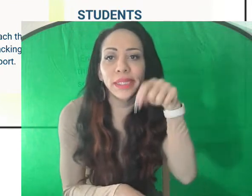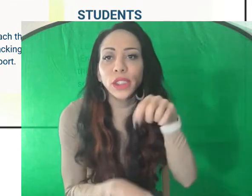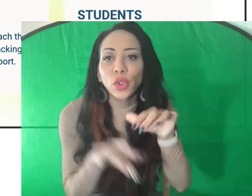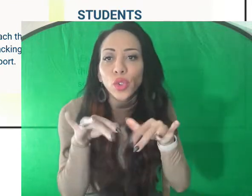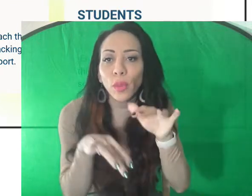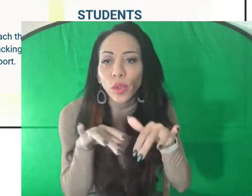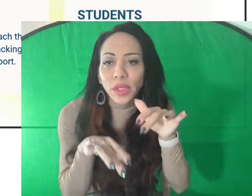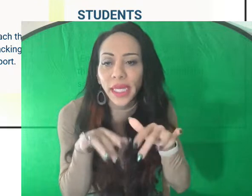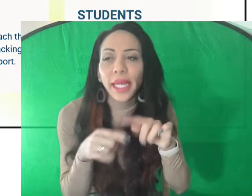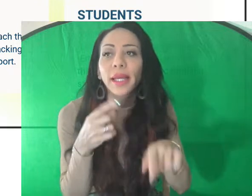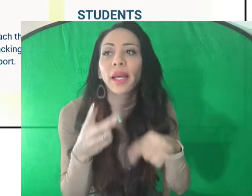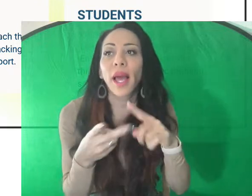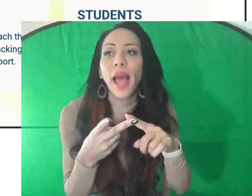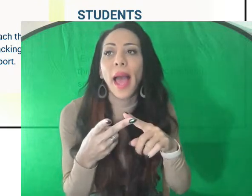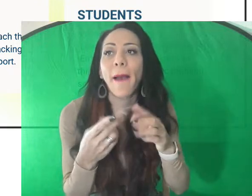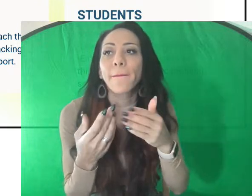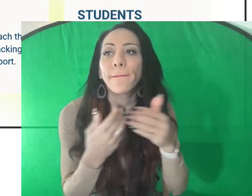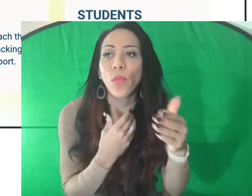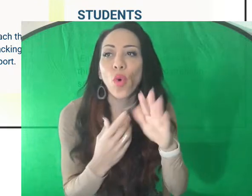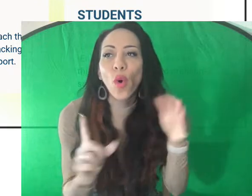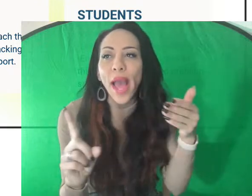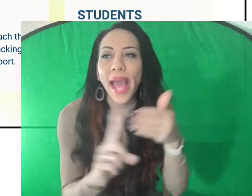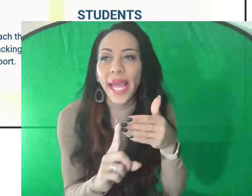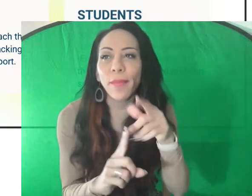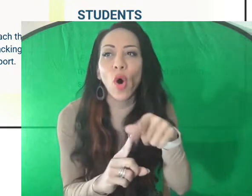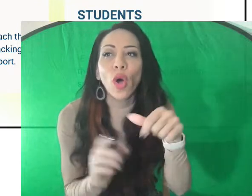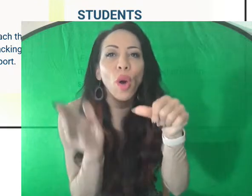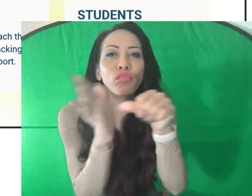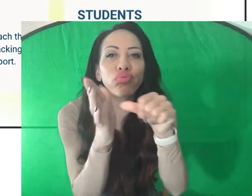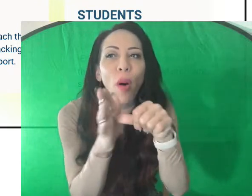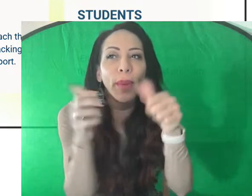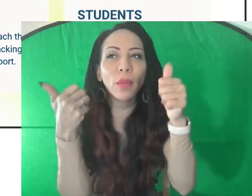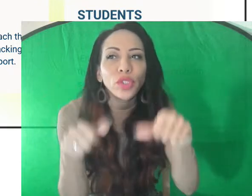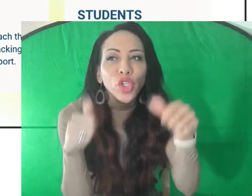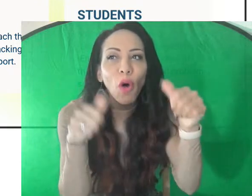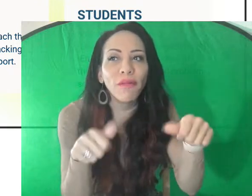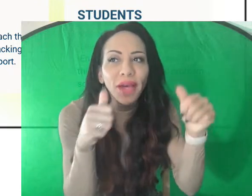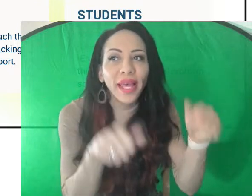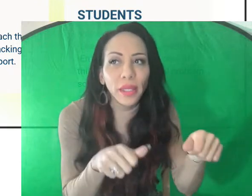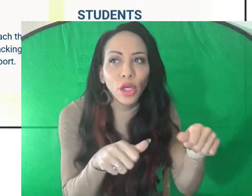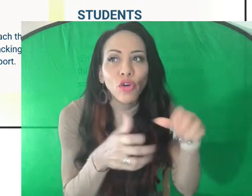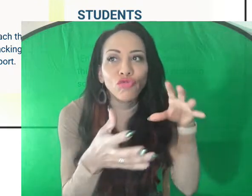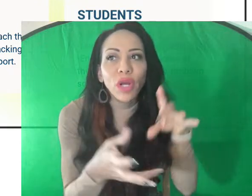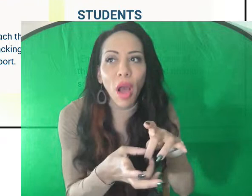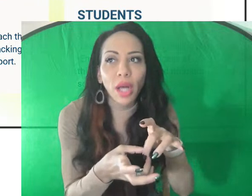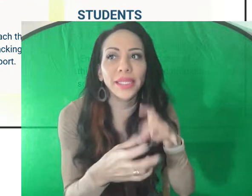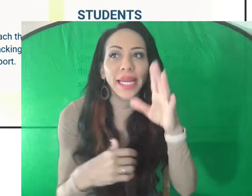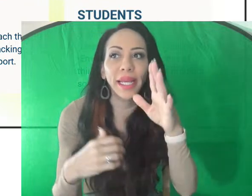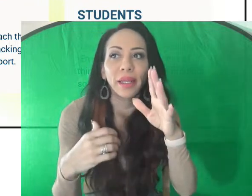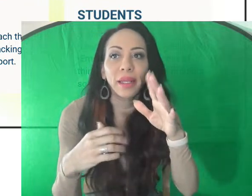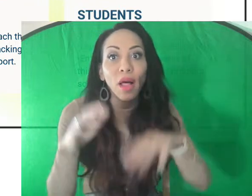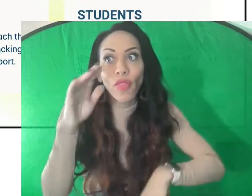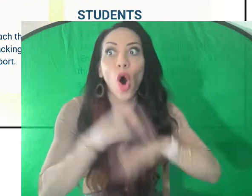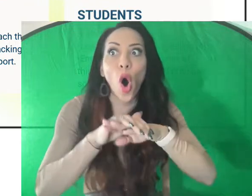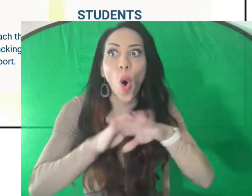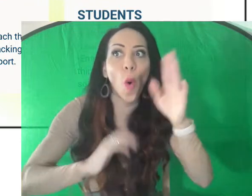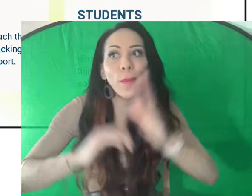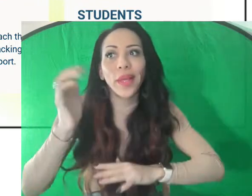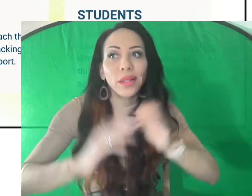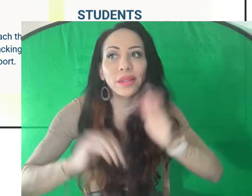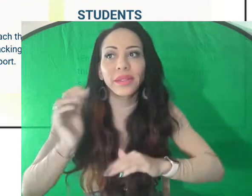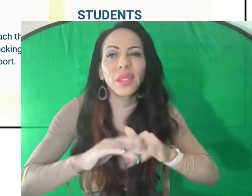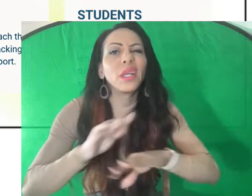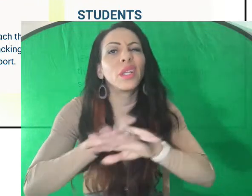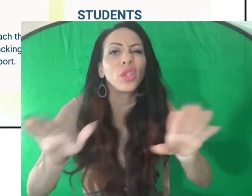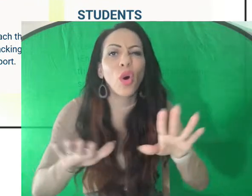the thinking, designing, and problem solving of the whole build, rather than we need to build this thing. It's about how